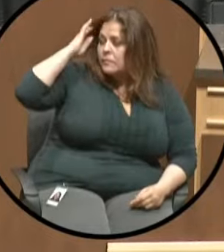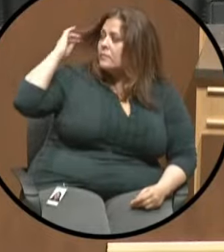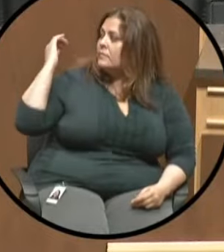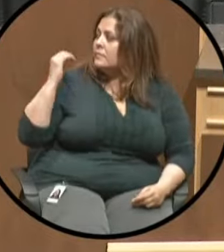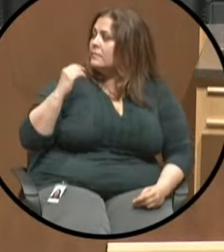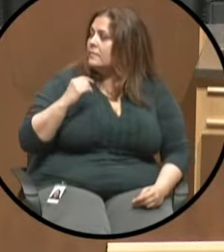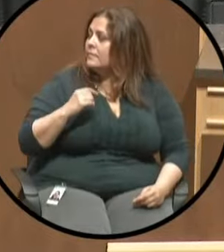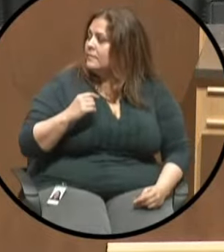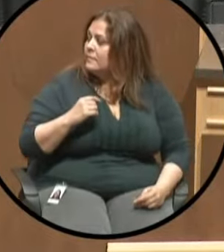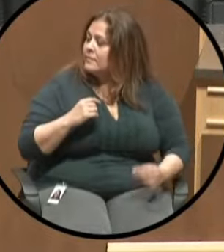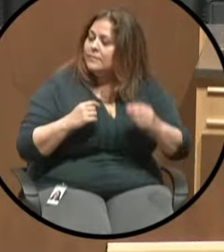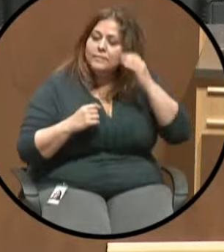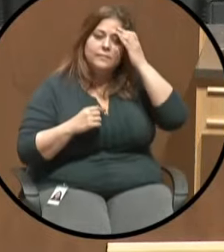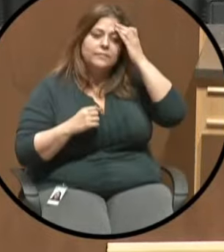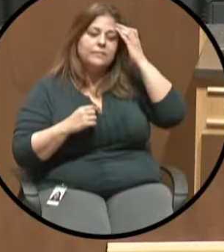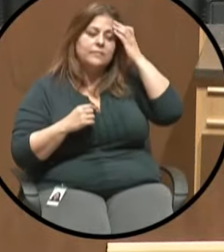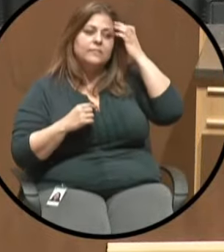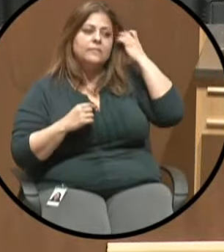President.